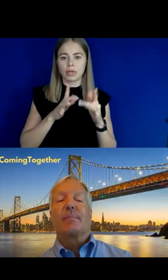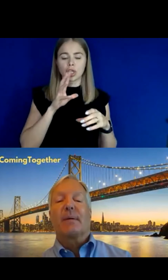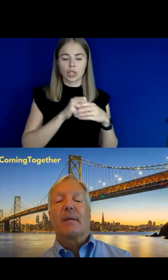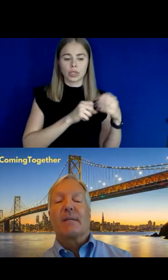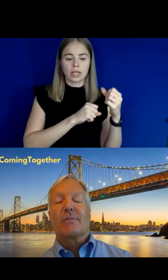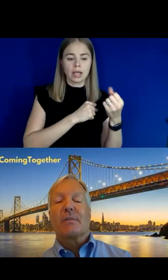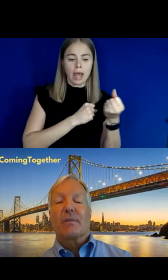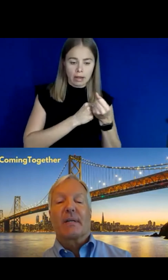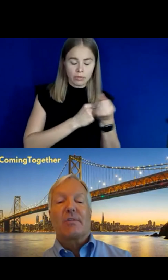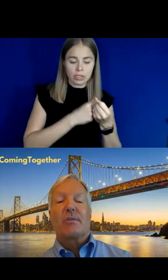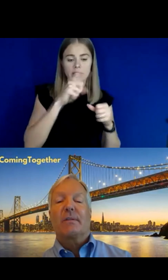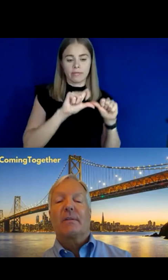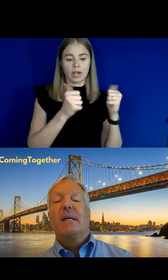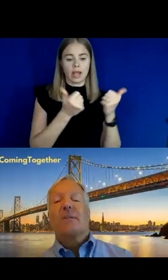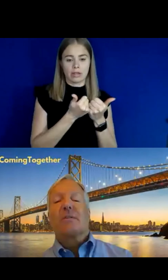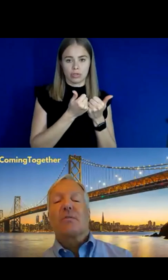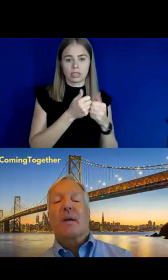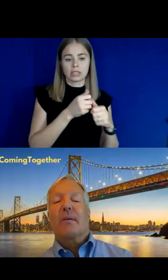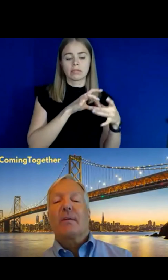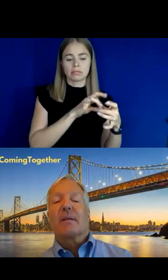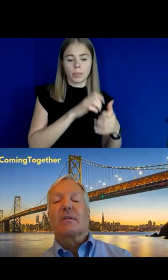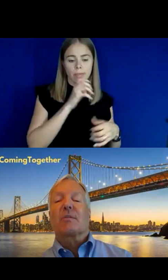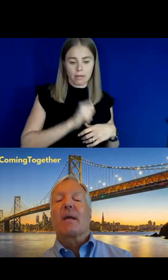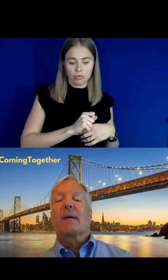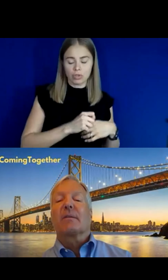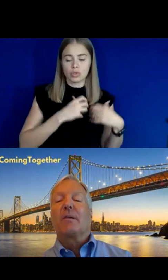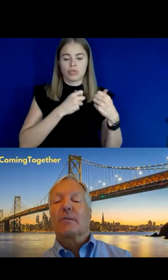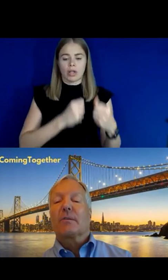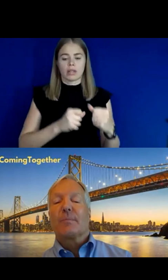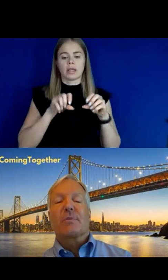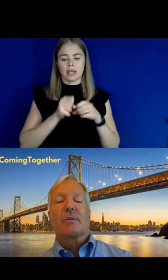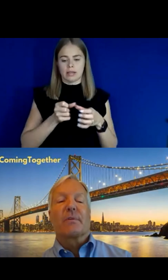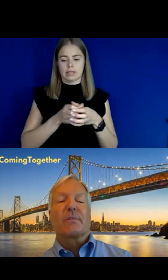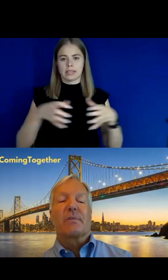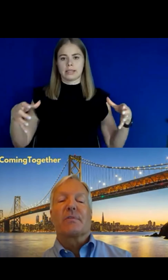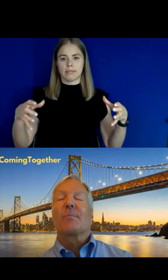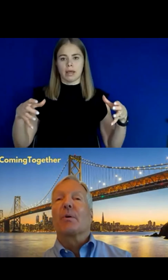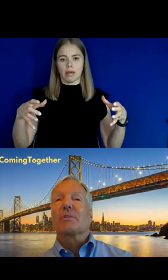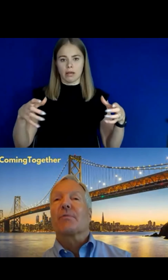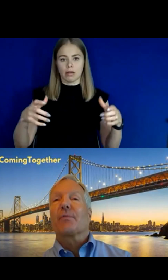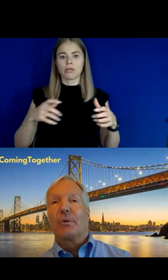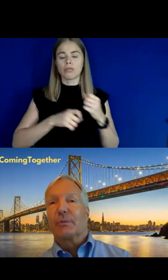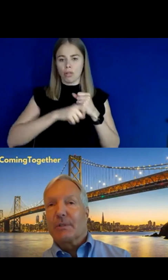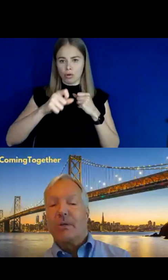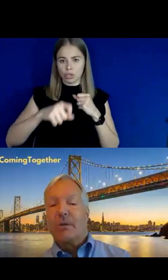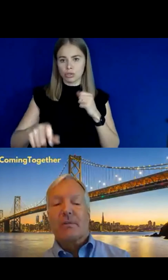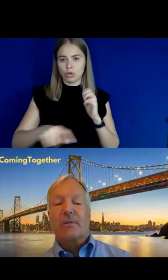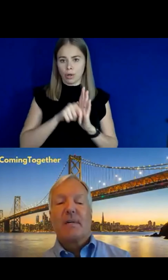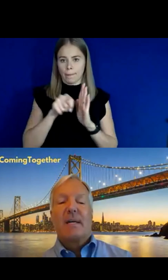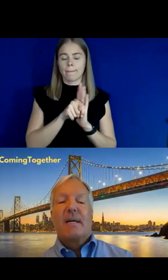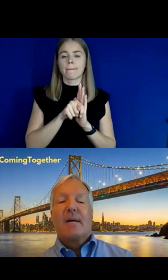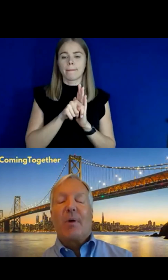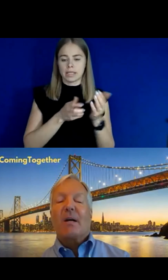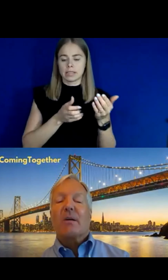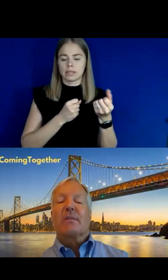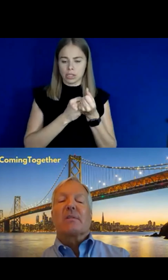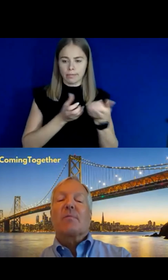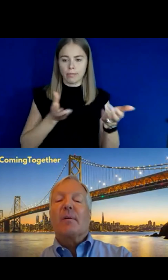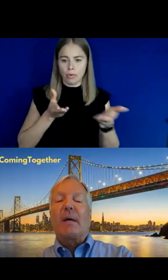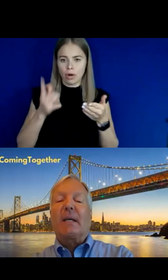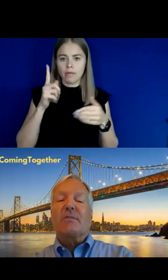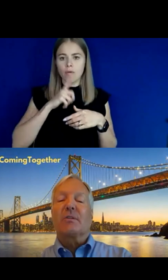the agencies on aging to strengthen and expand long-term services and supports for older adults. Prior